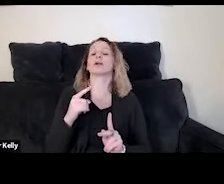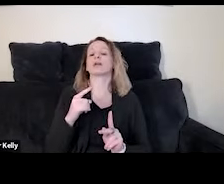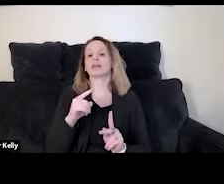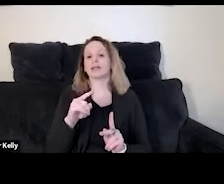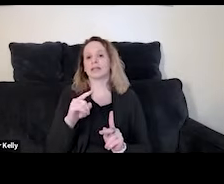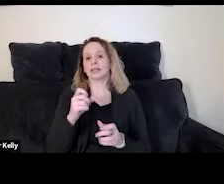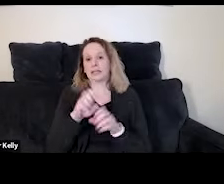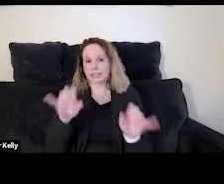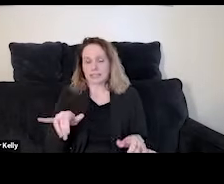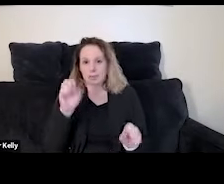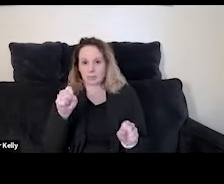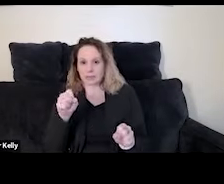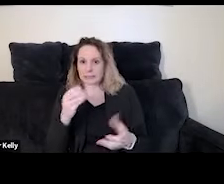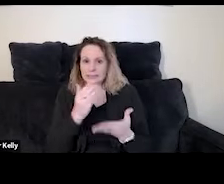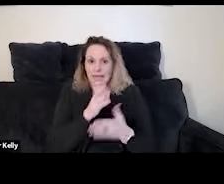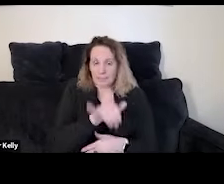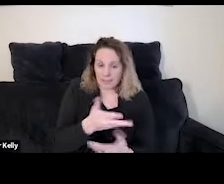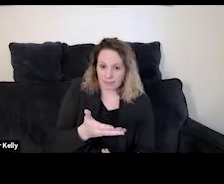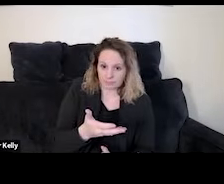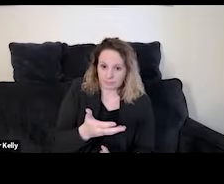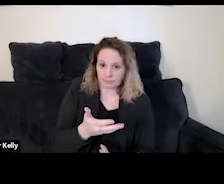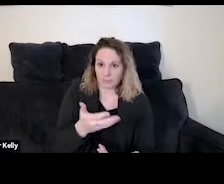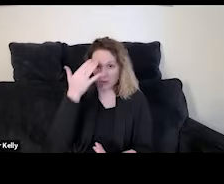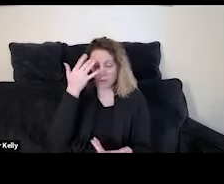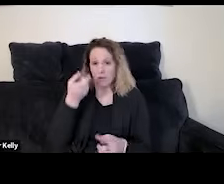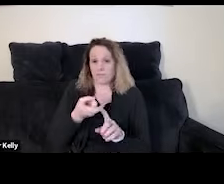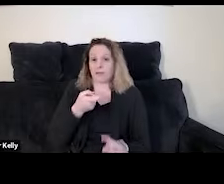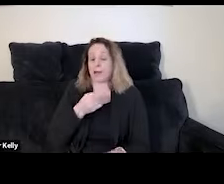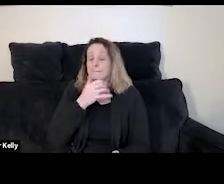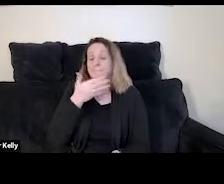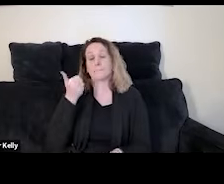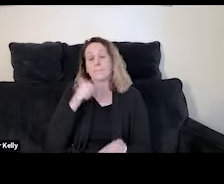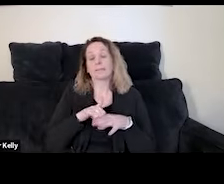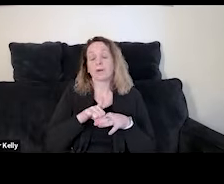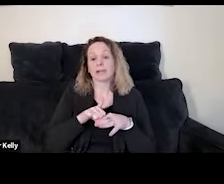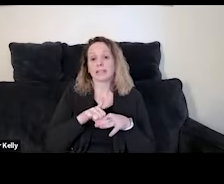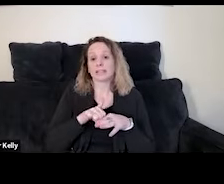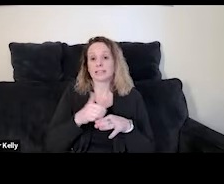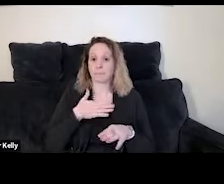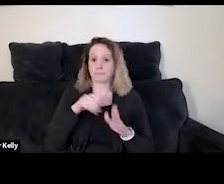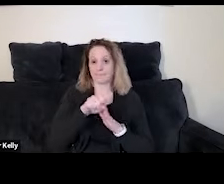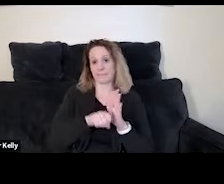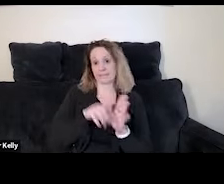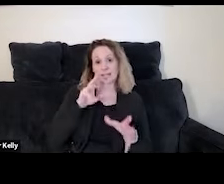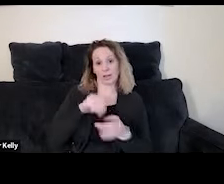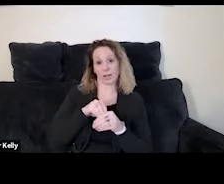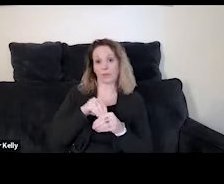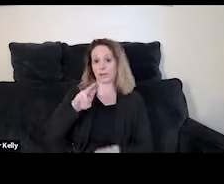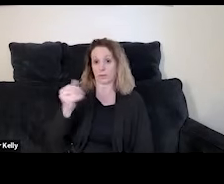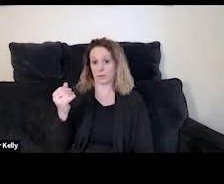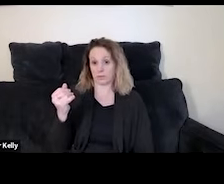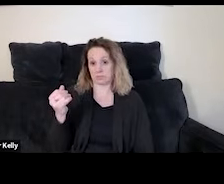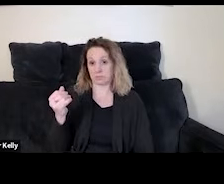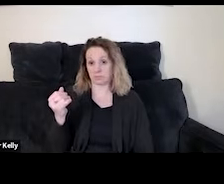really interrupt those points. And what we know from those best practice states, including my state is New Jersey, that